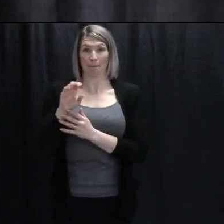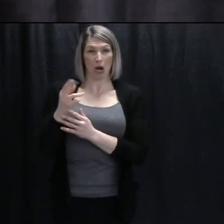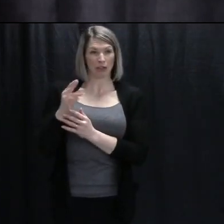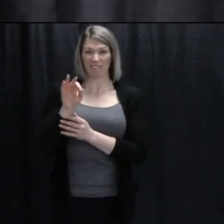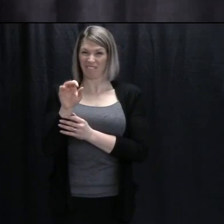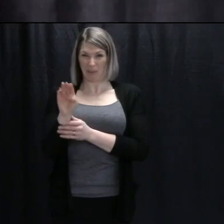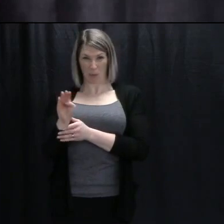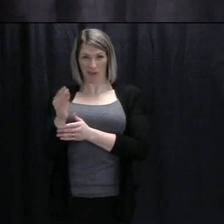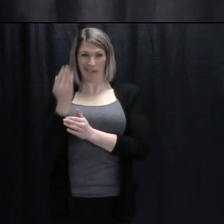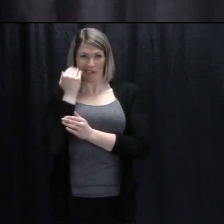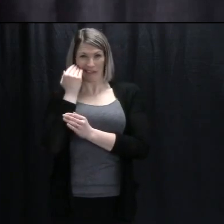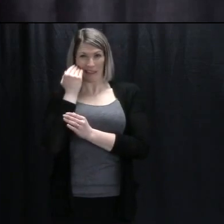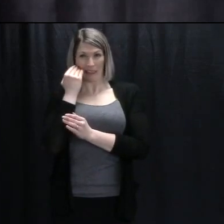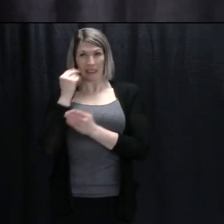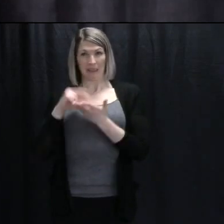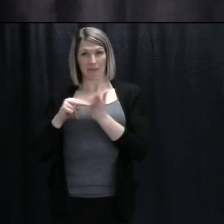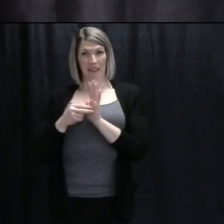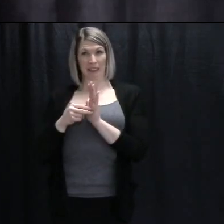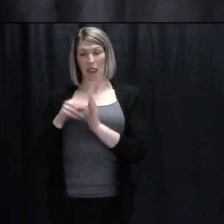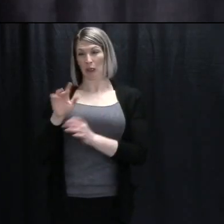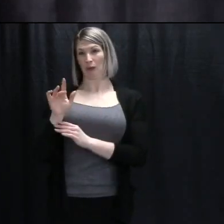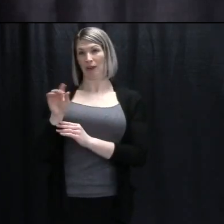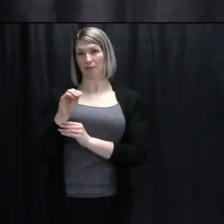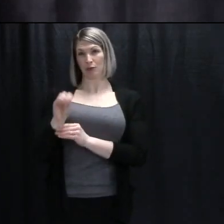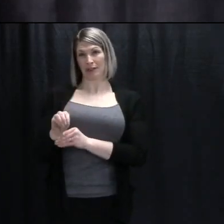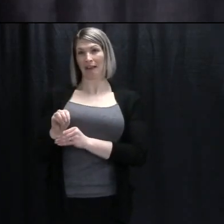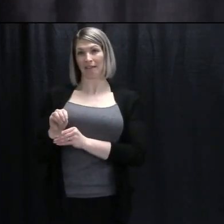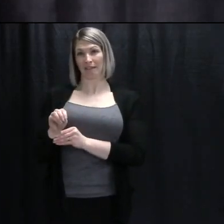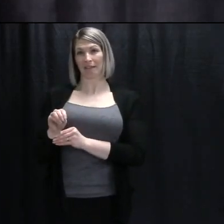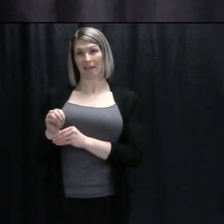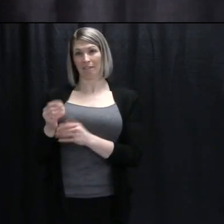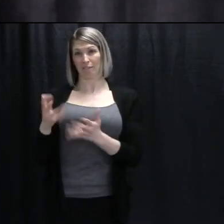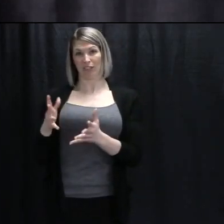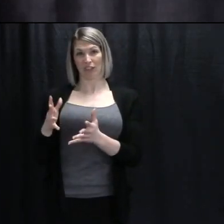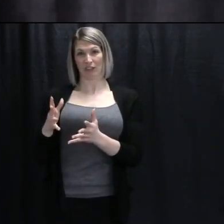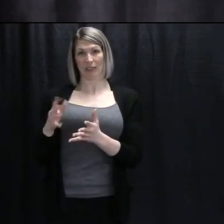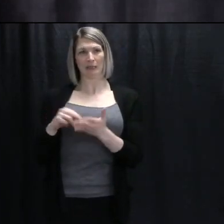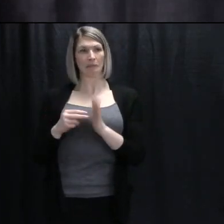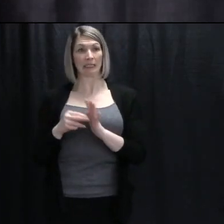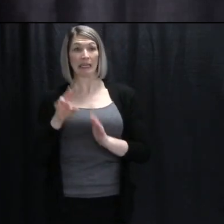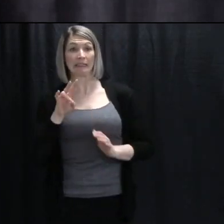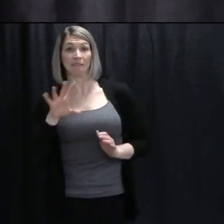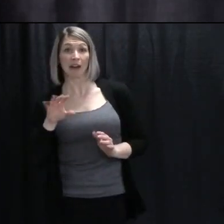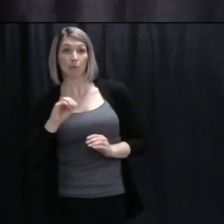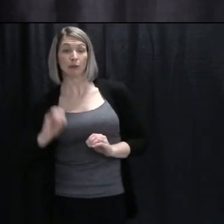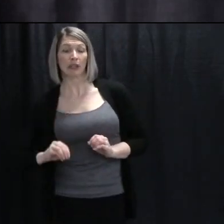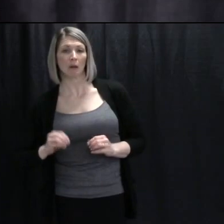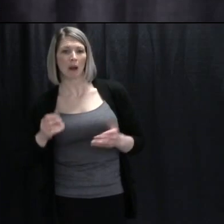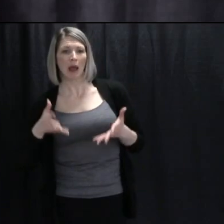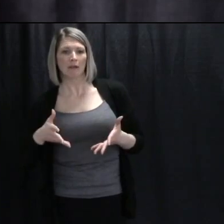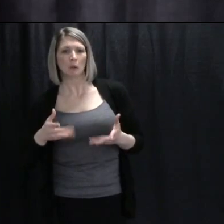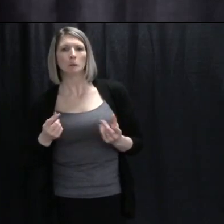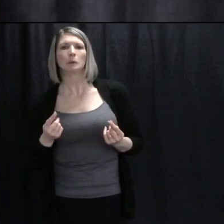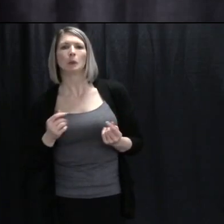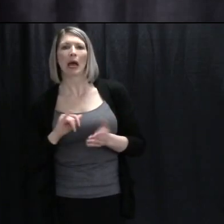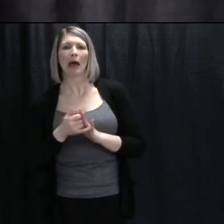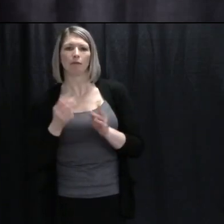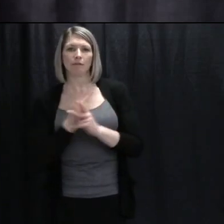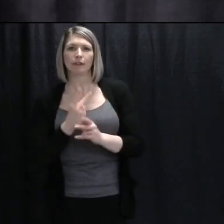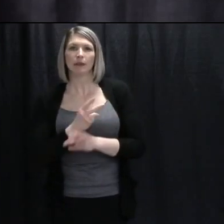think there may be 6 or 7 semesterized schools in the province, 5 of which are in